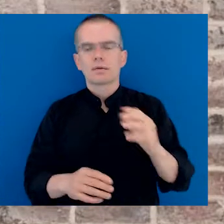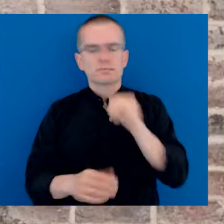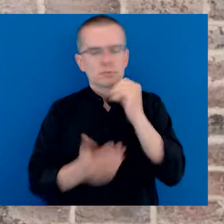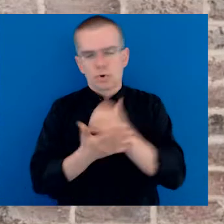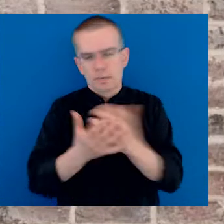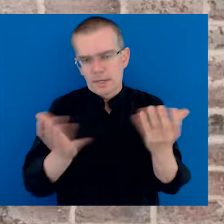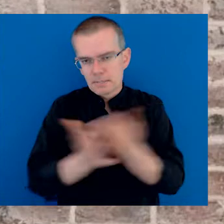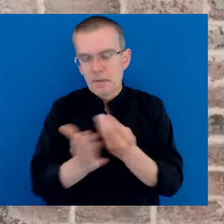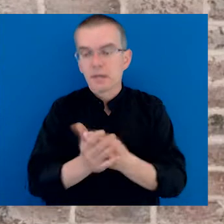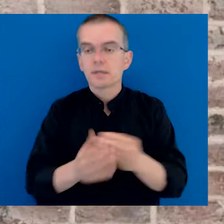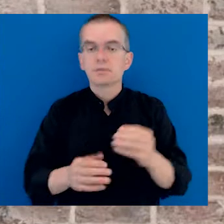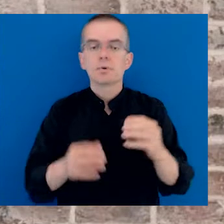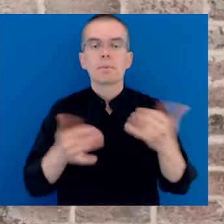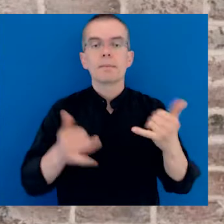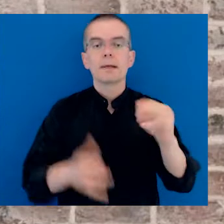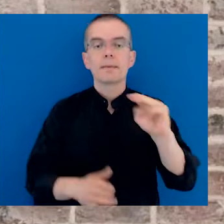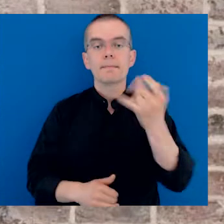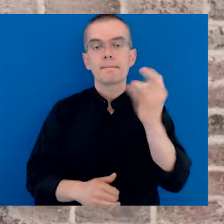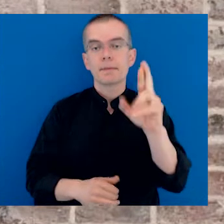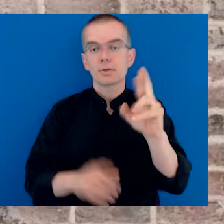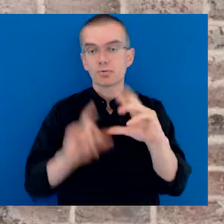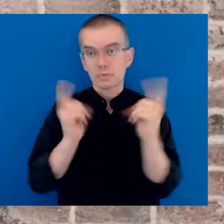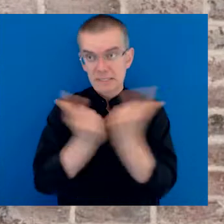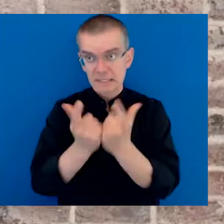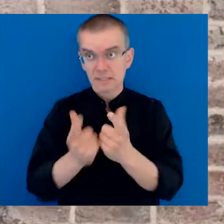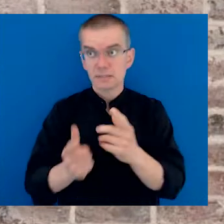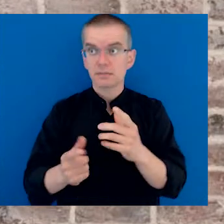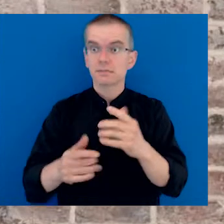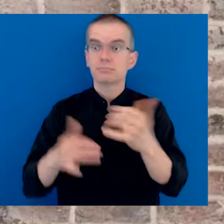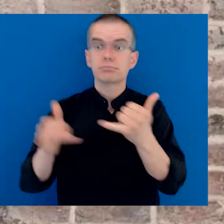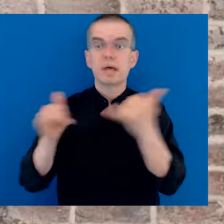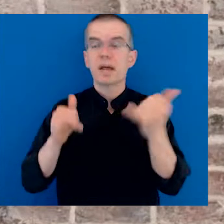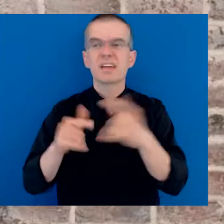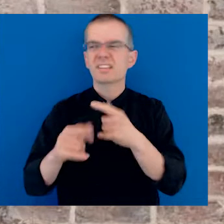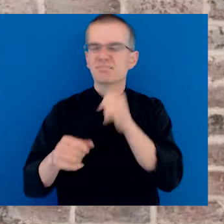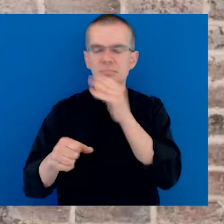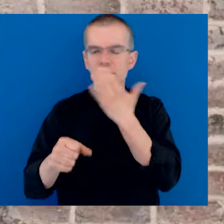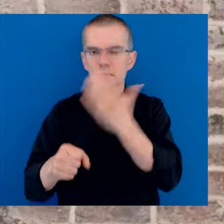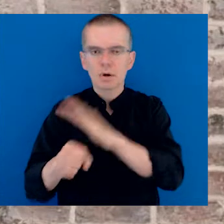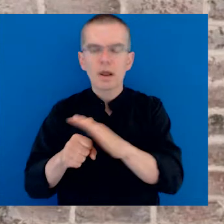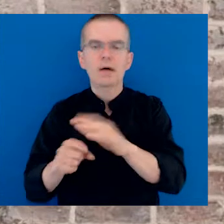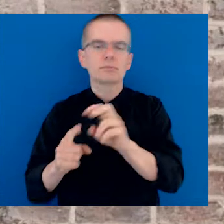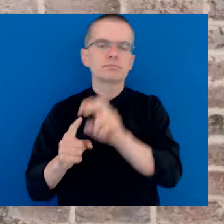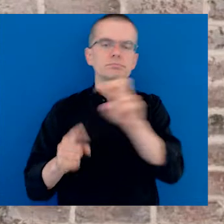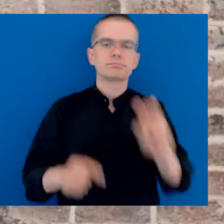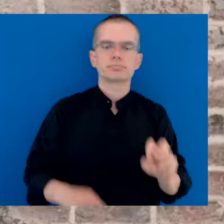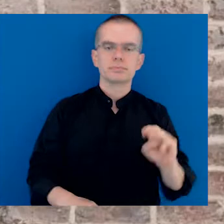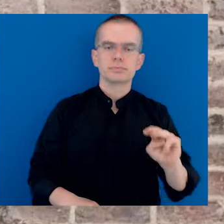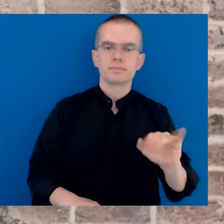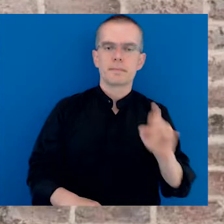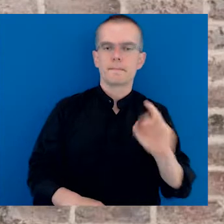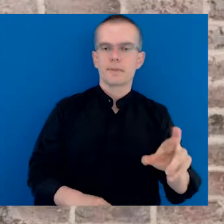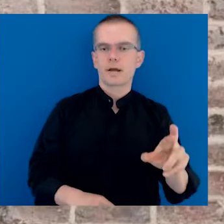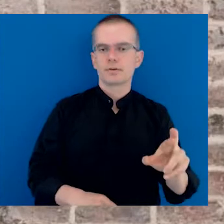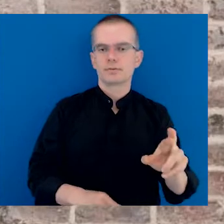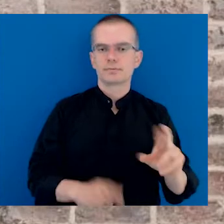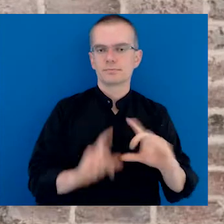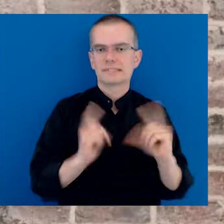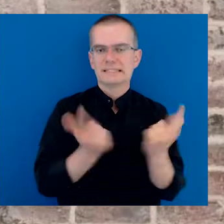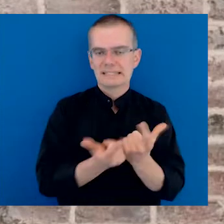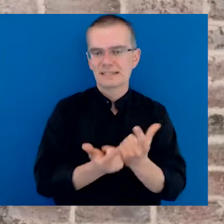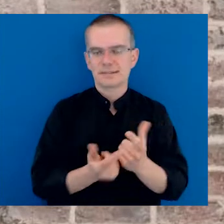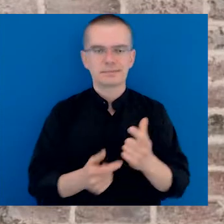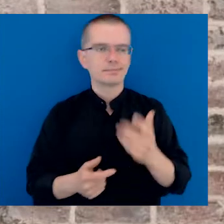minor leagues. Get beat going back to work in the factory or on the farm. I know, it's amazing. And he did have a farm, because he's one of